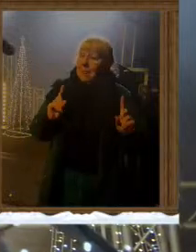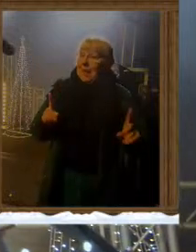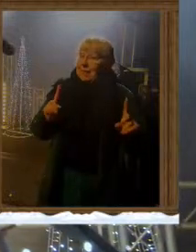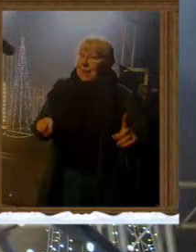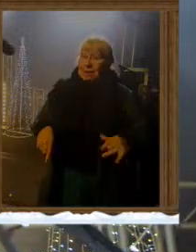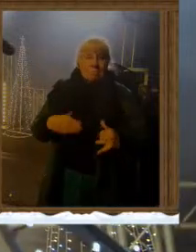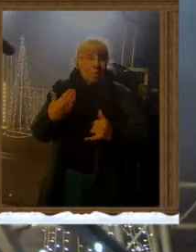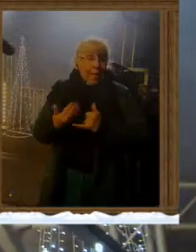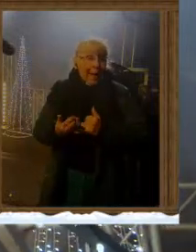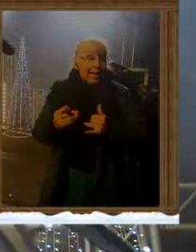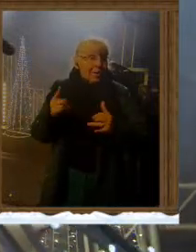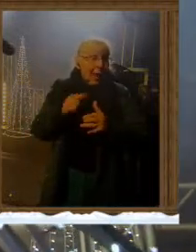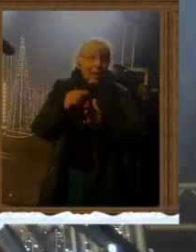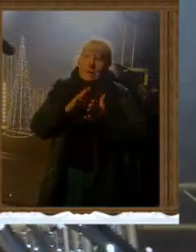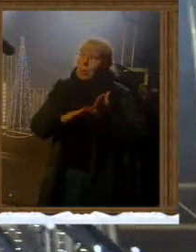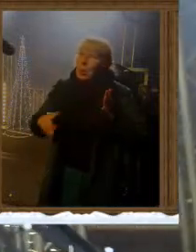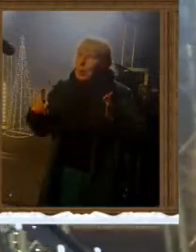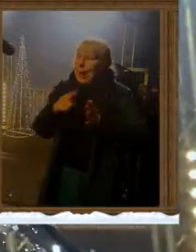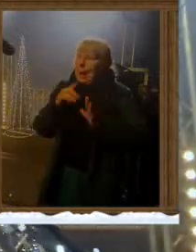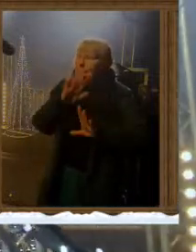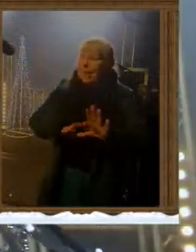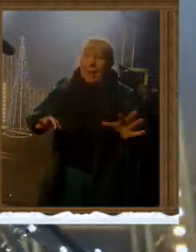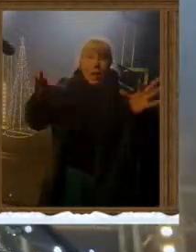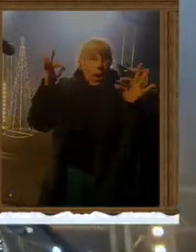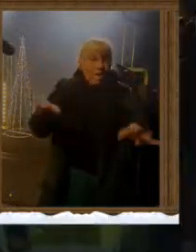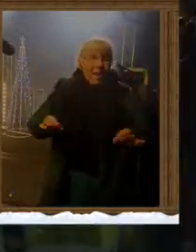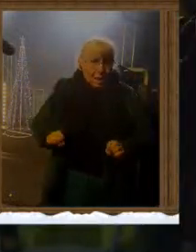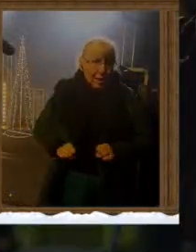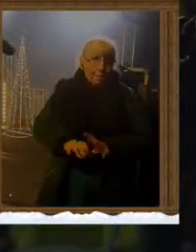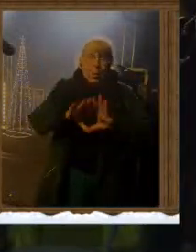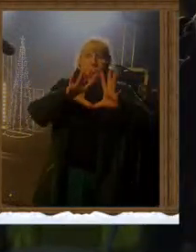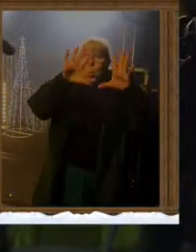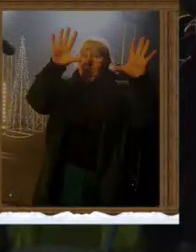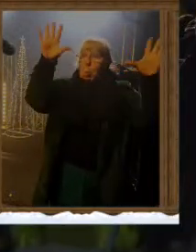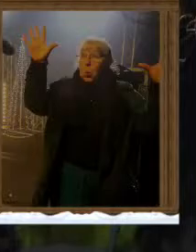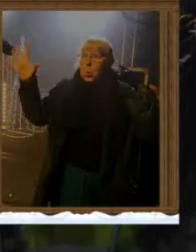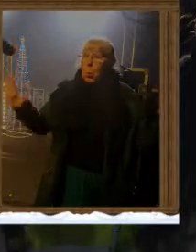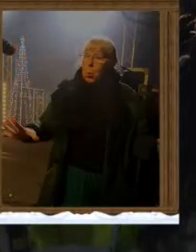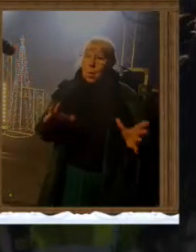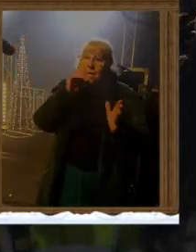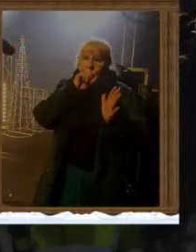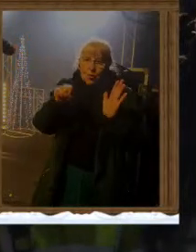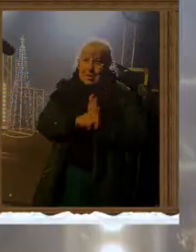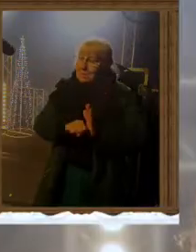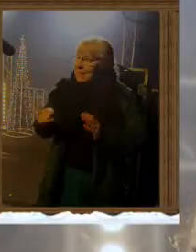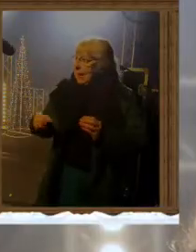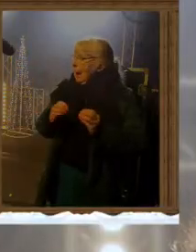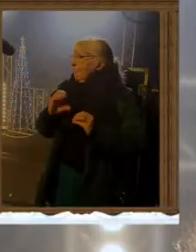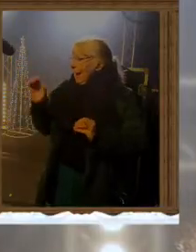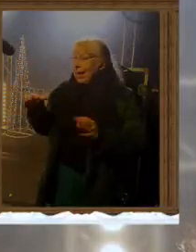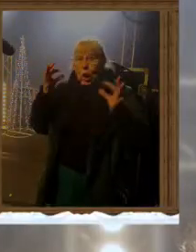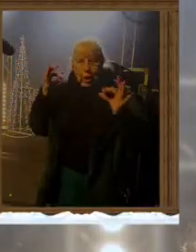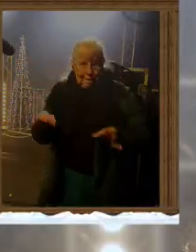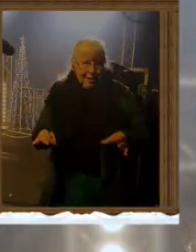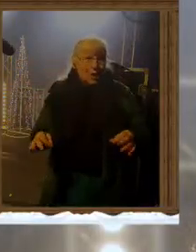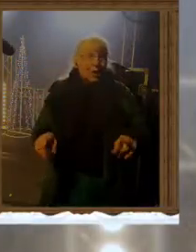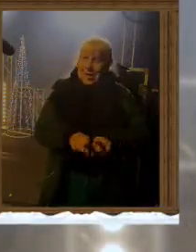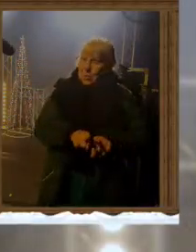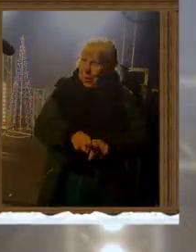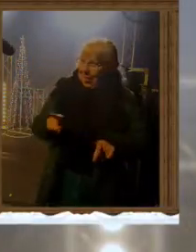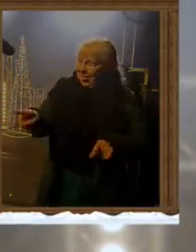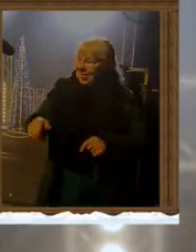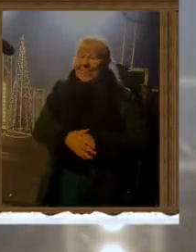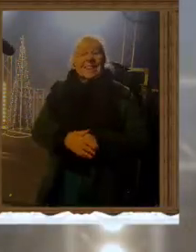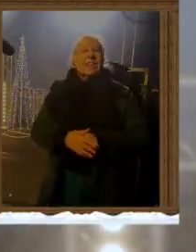one, Antrim and Newtownabbey, is officially lit up for Christmas. Ballyclare is officially lit. Yeah, you've been a great